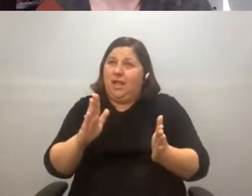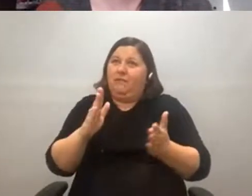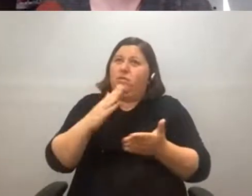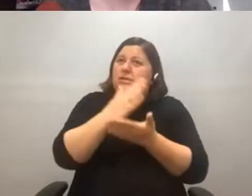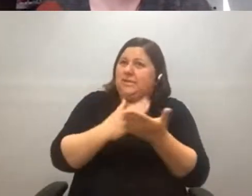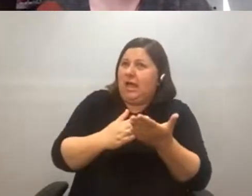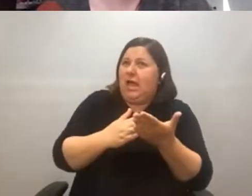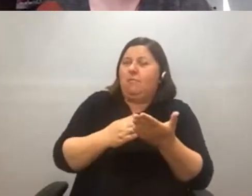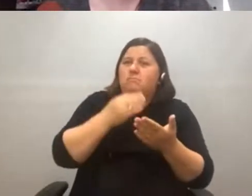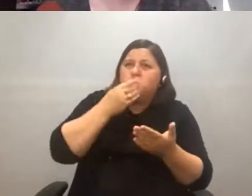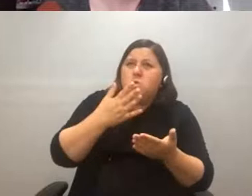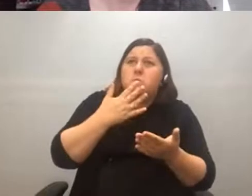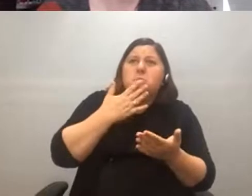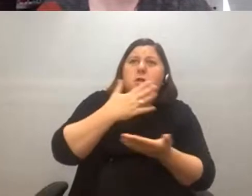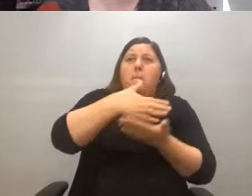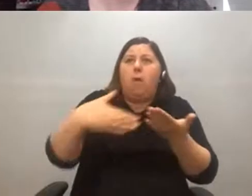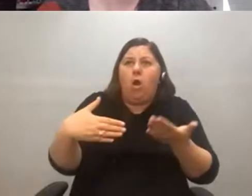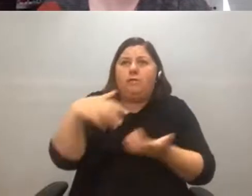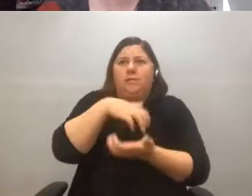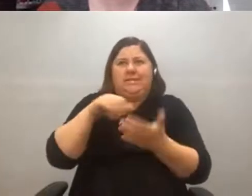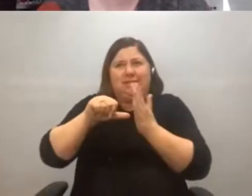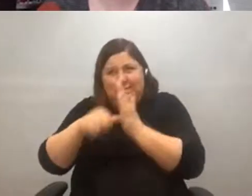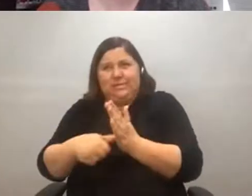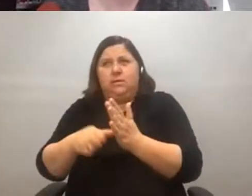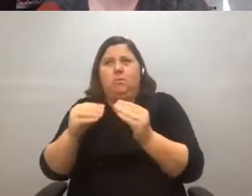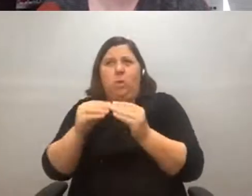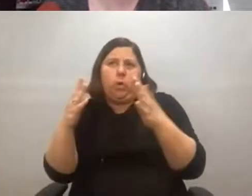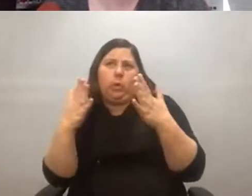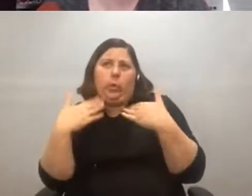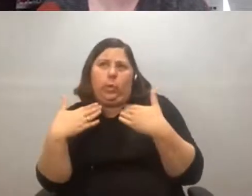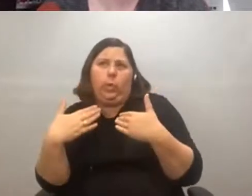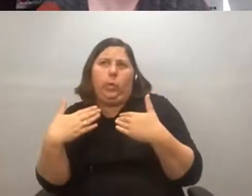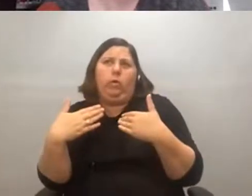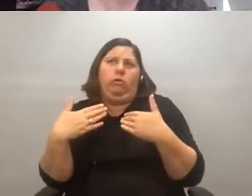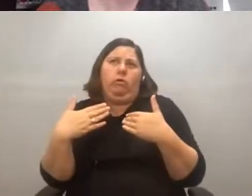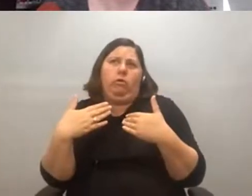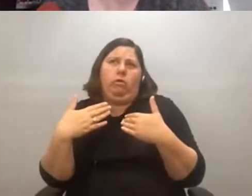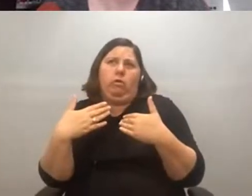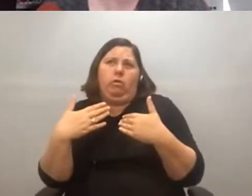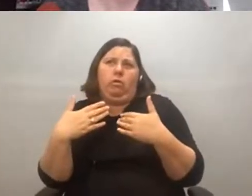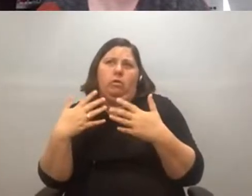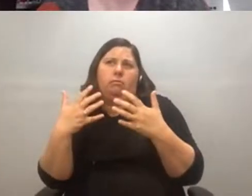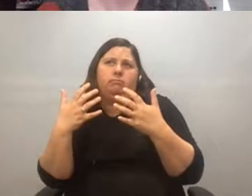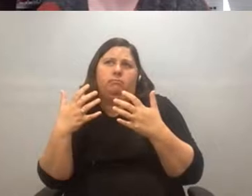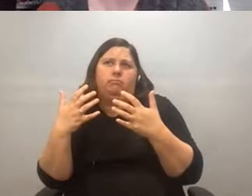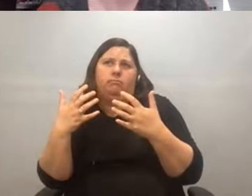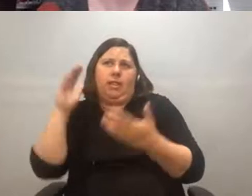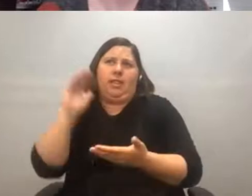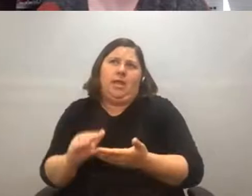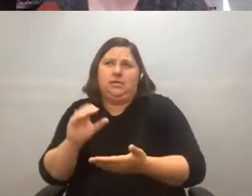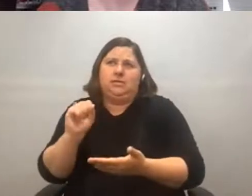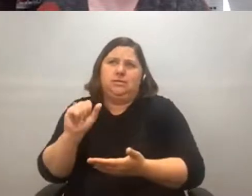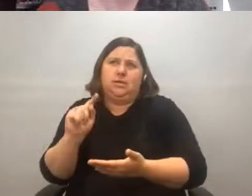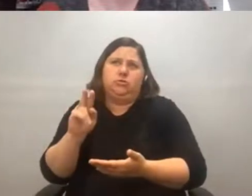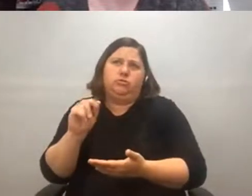colors as part of a color palette that still emphasizes cooler less saturated colors i